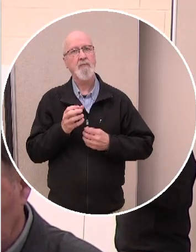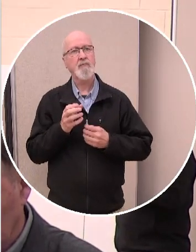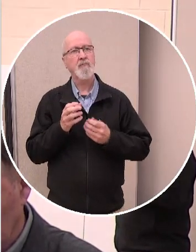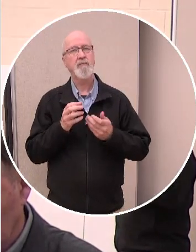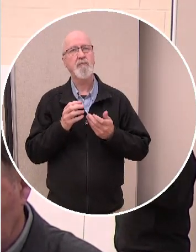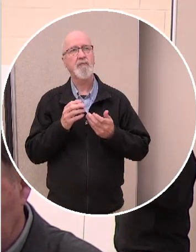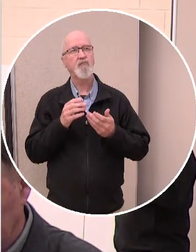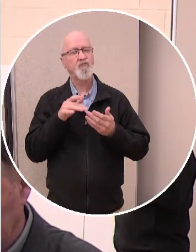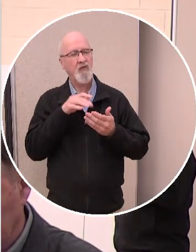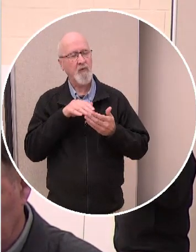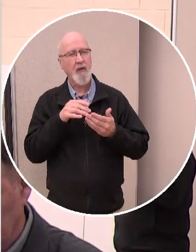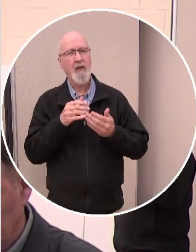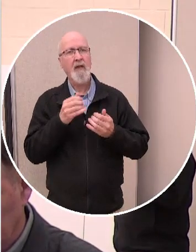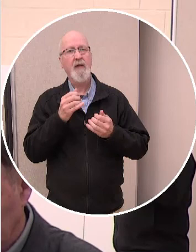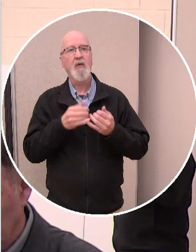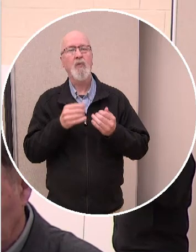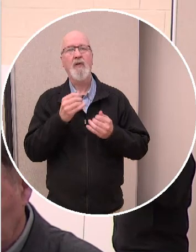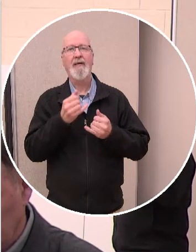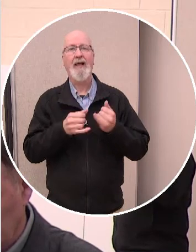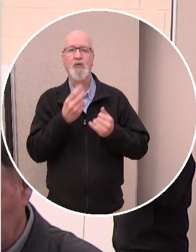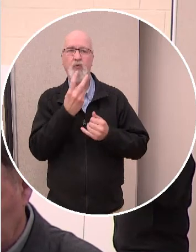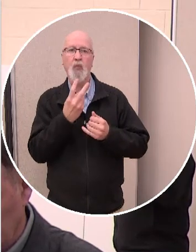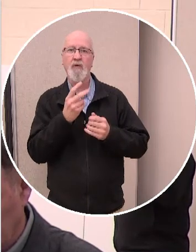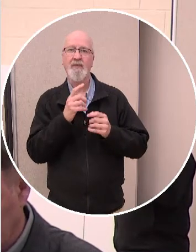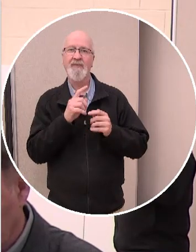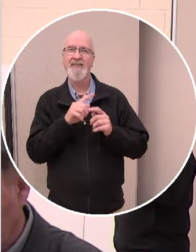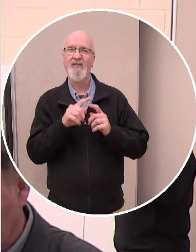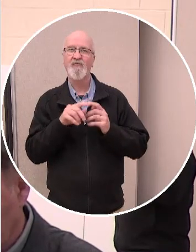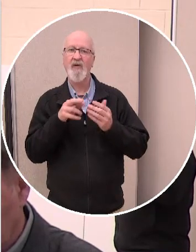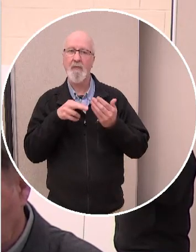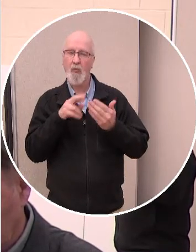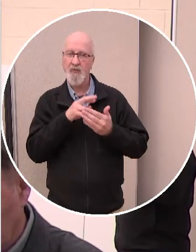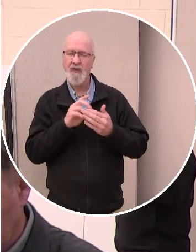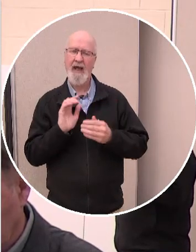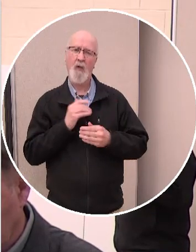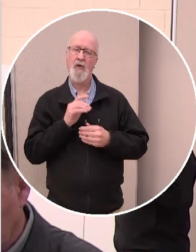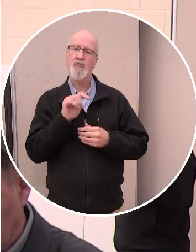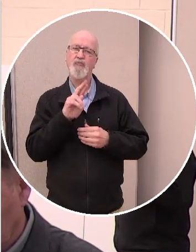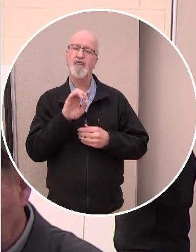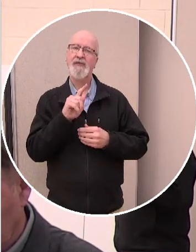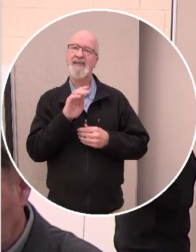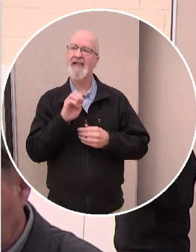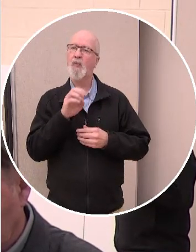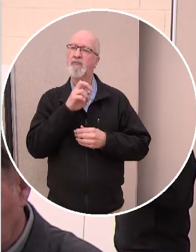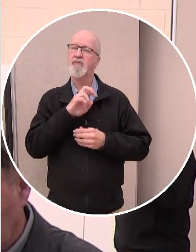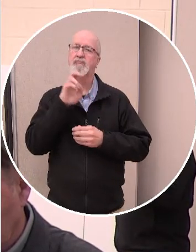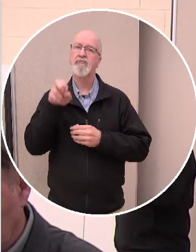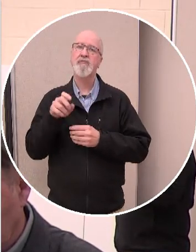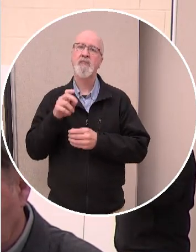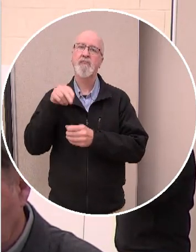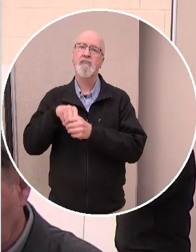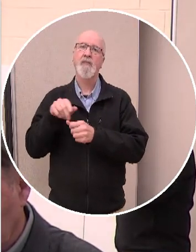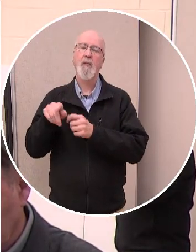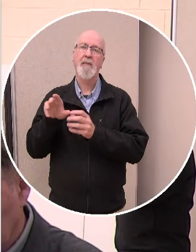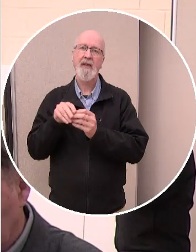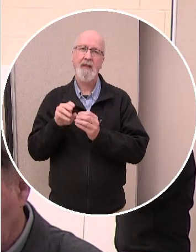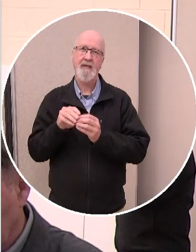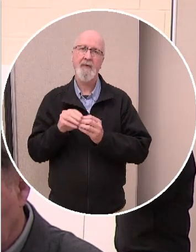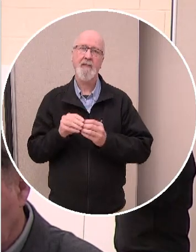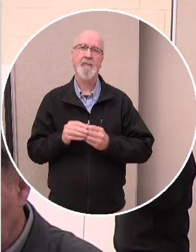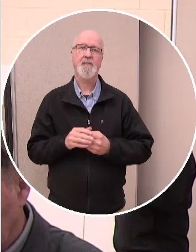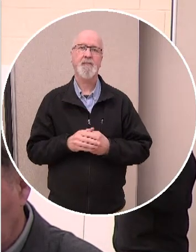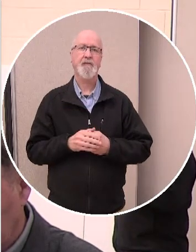the last two reports from the AG. Are trustees going to be invited to attend that like the last meeting, or what's the